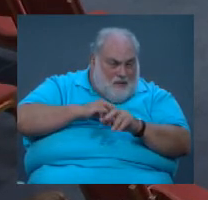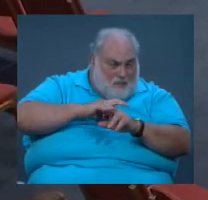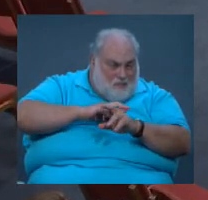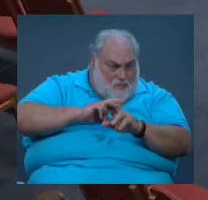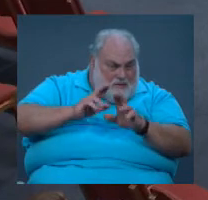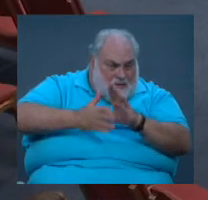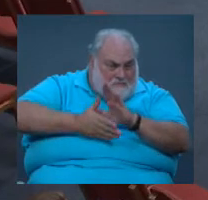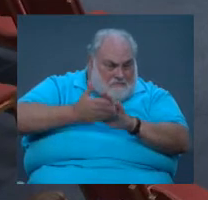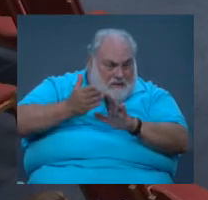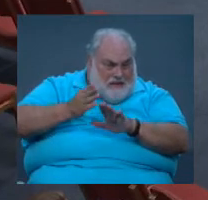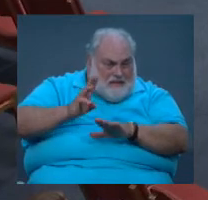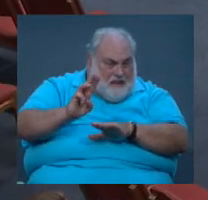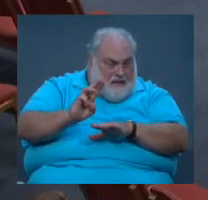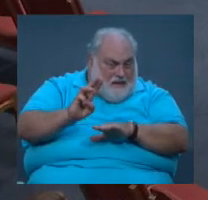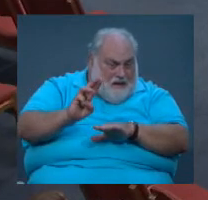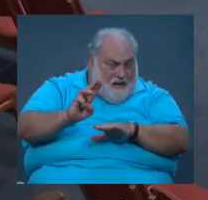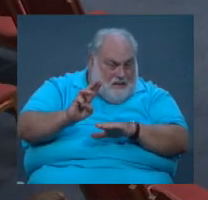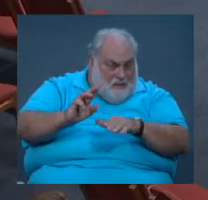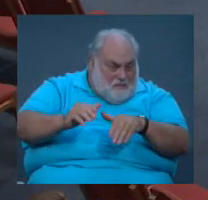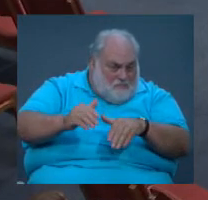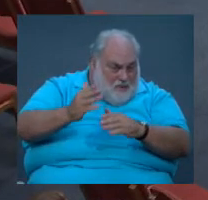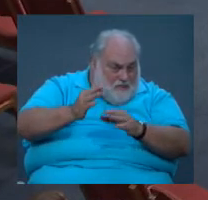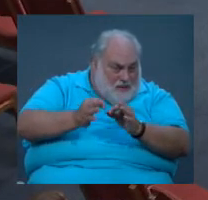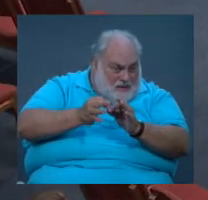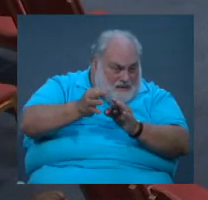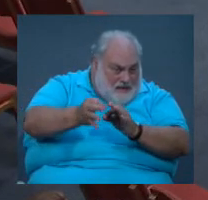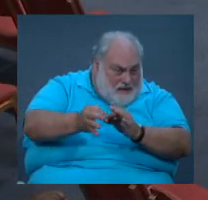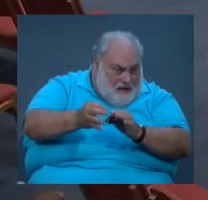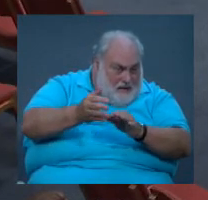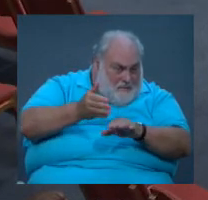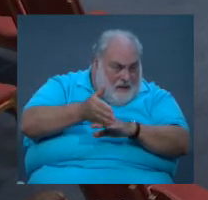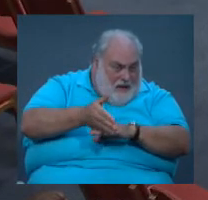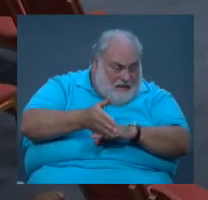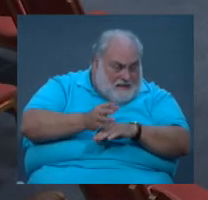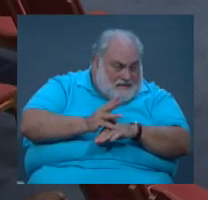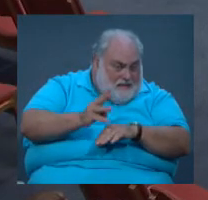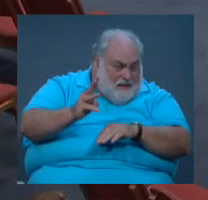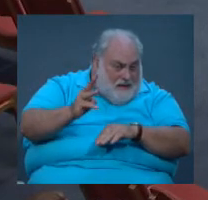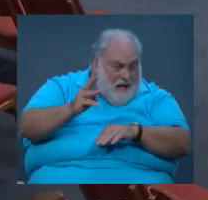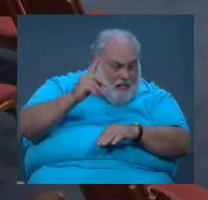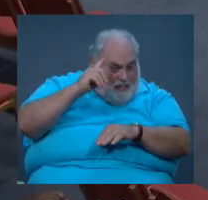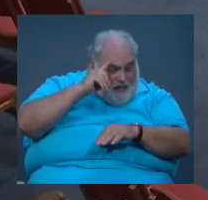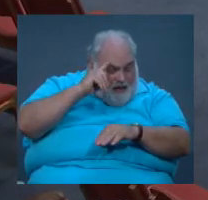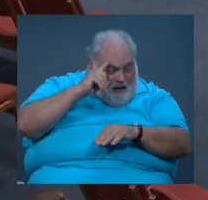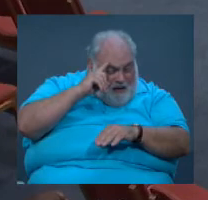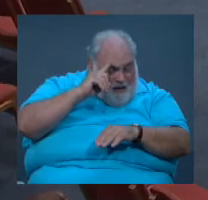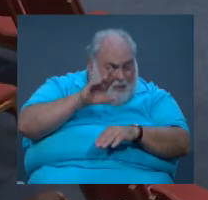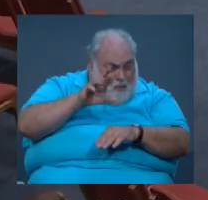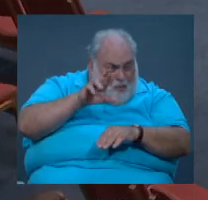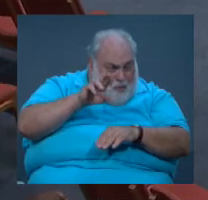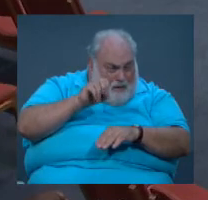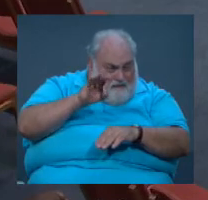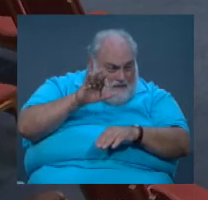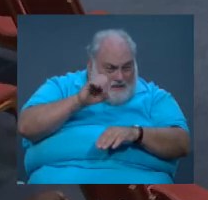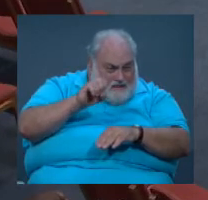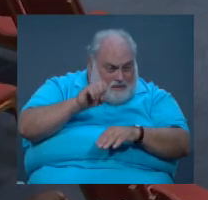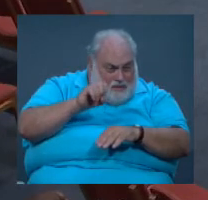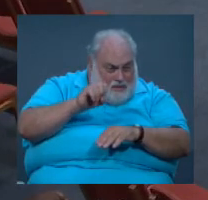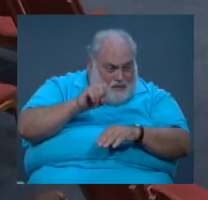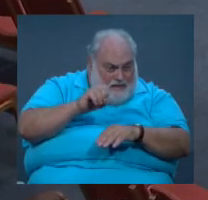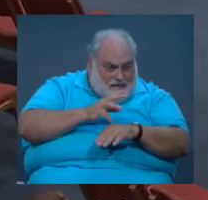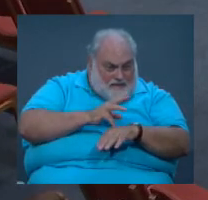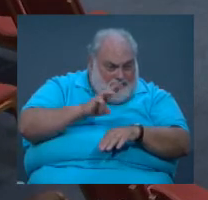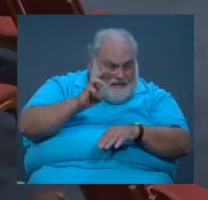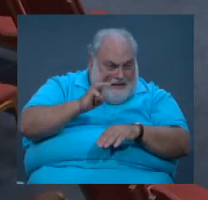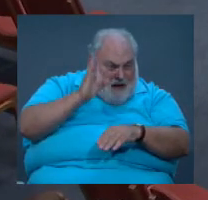out of here at 6, does it take a motion to extend it beyond 6? Because I thought I heard somebody make reference to a 6 o'clock deadline. Yeah, I think it